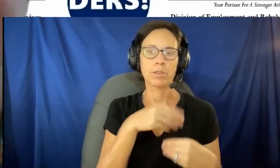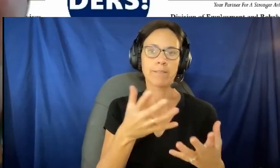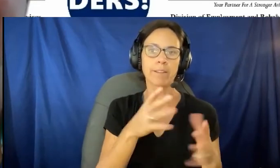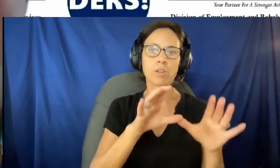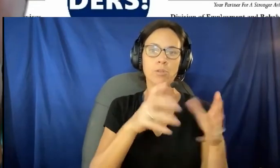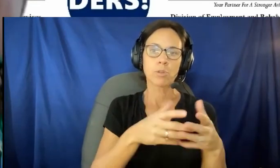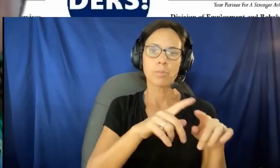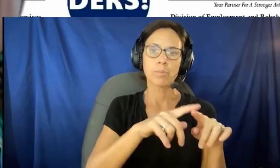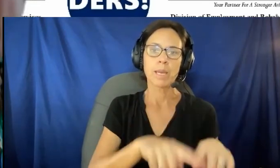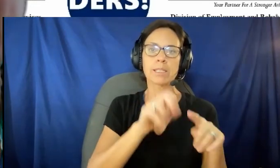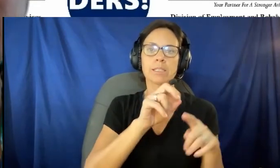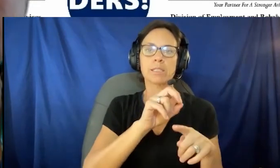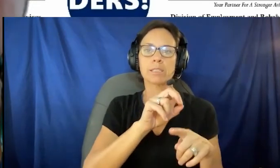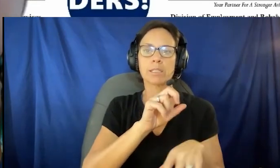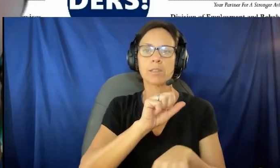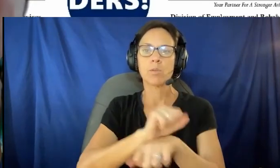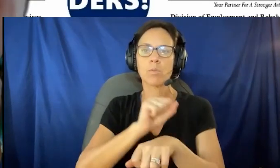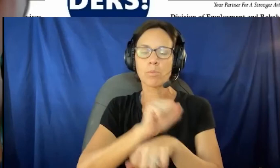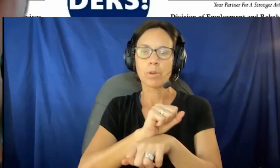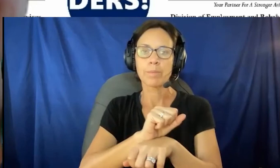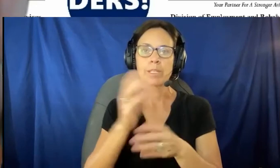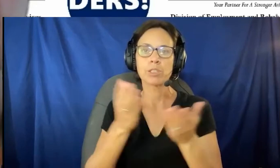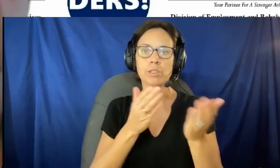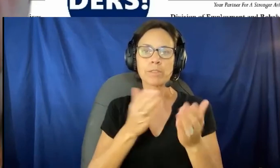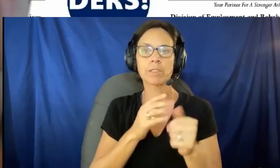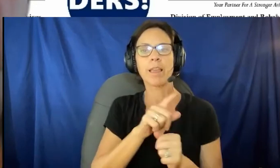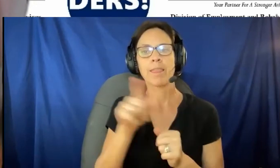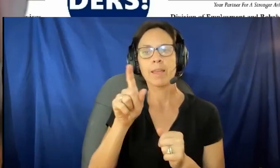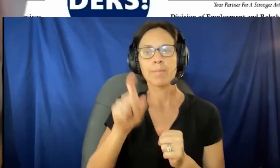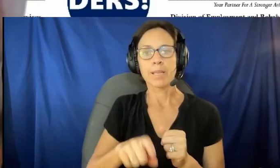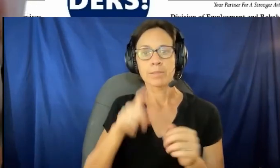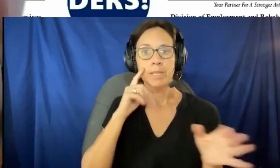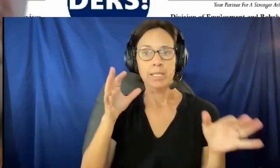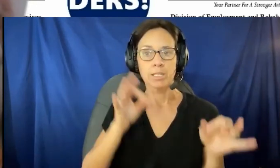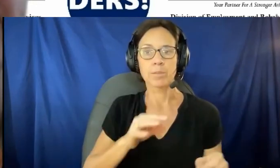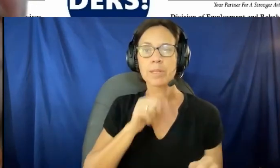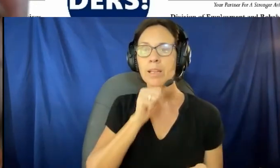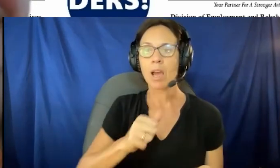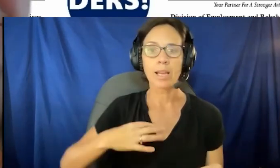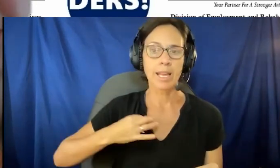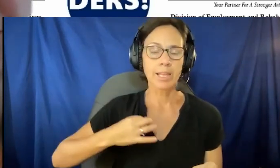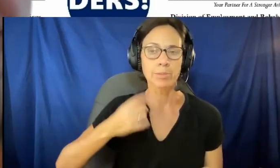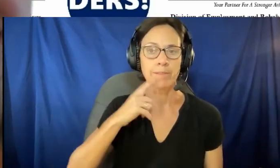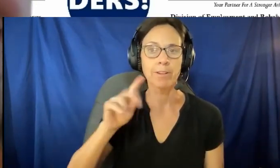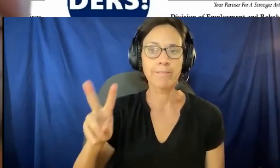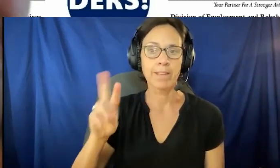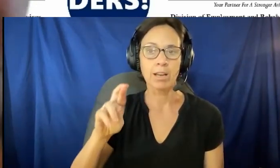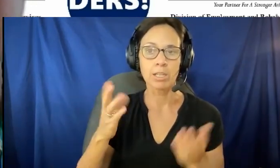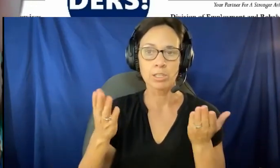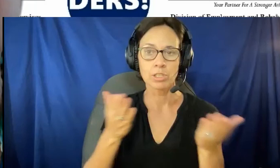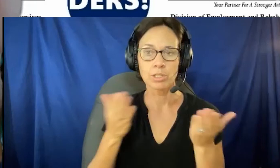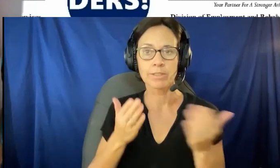from DDD. They have to be determined ineligible for vocational rehabilitation